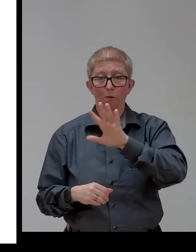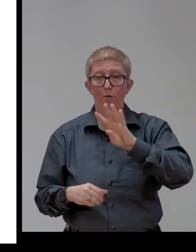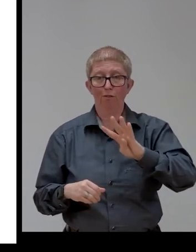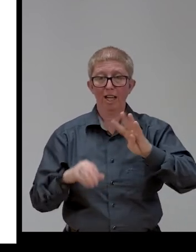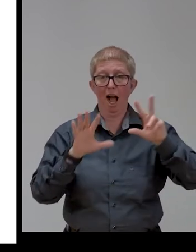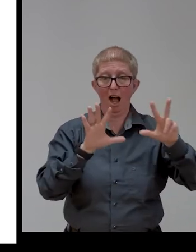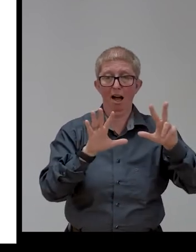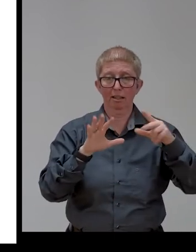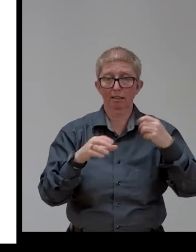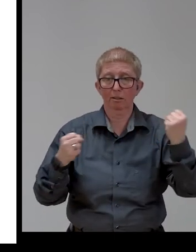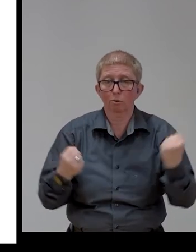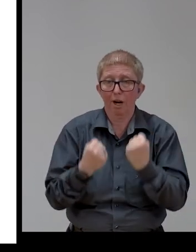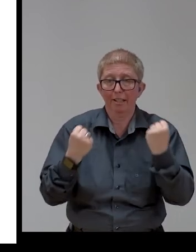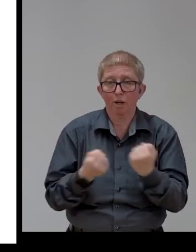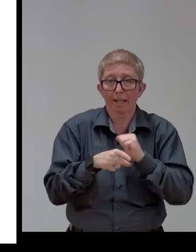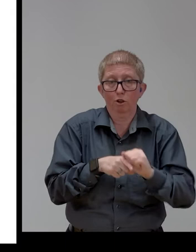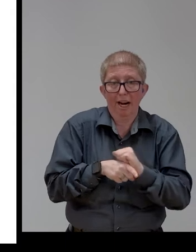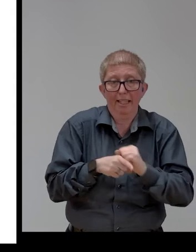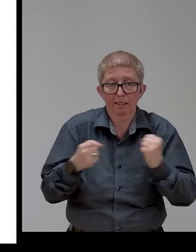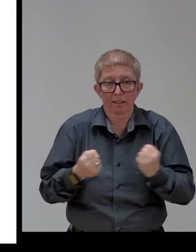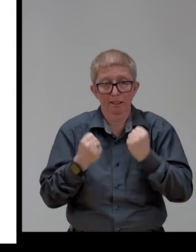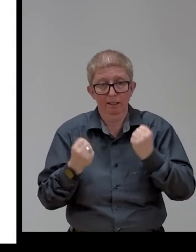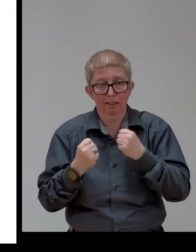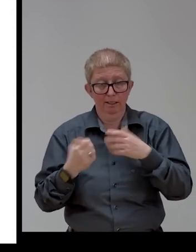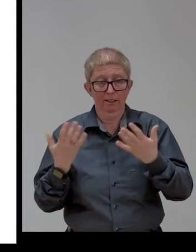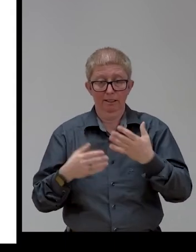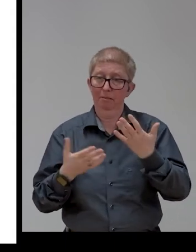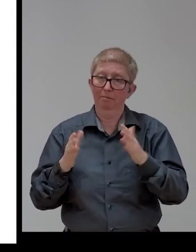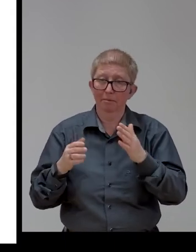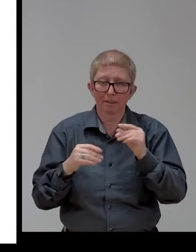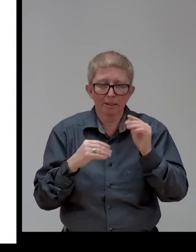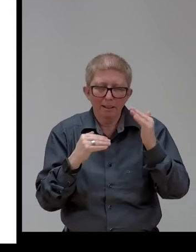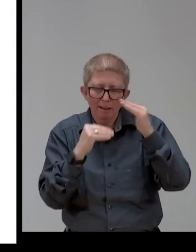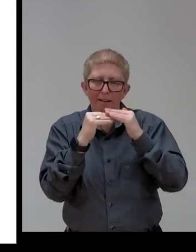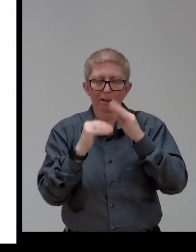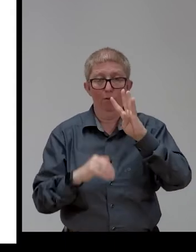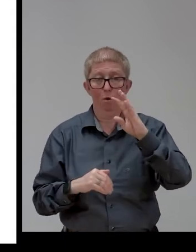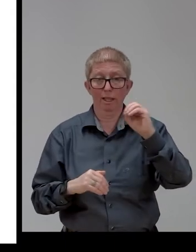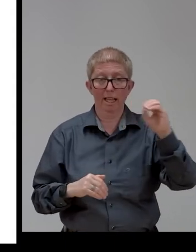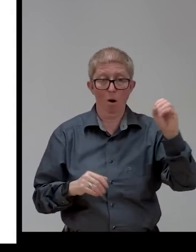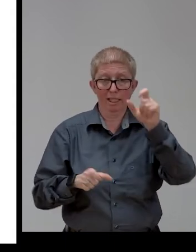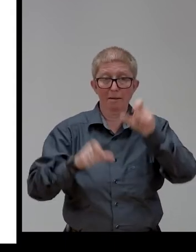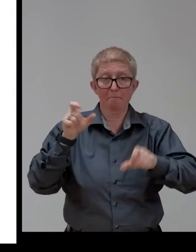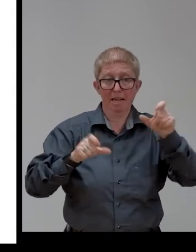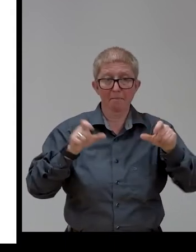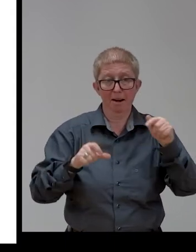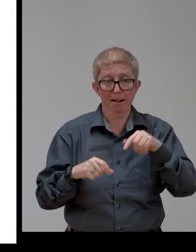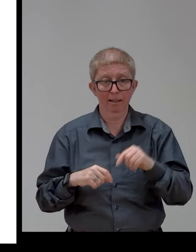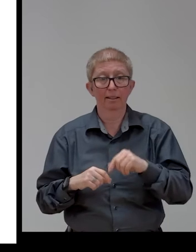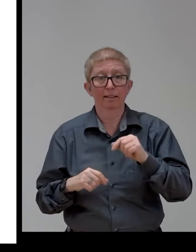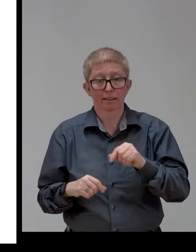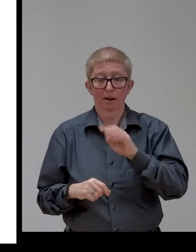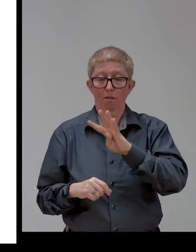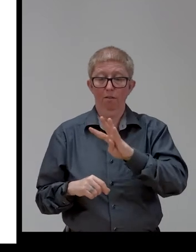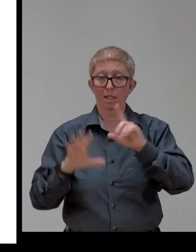almost 4,000 persons with disabilities, of which 47% were women. As